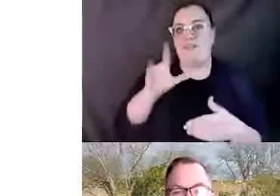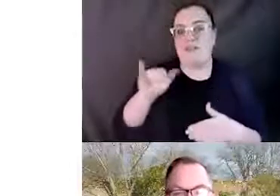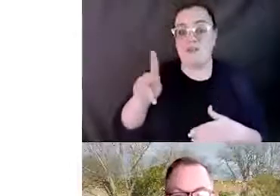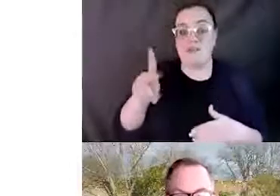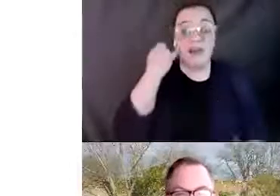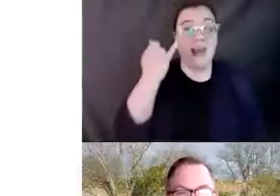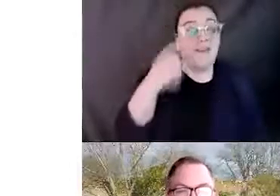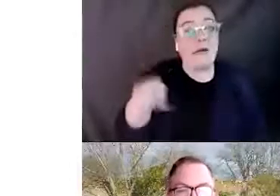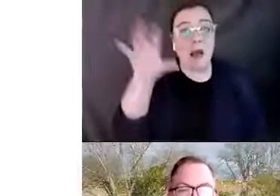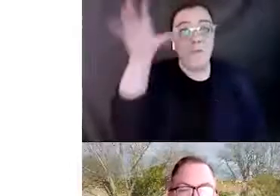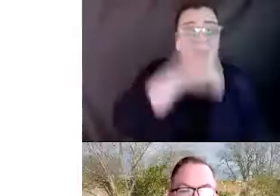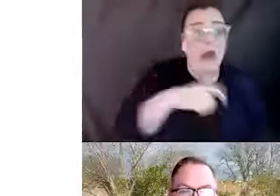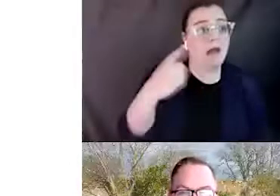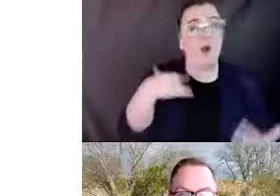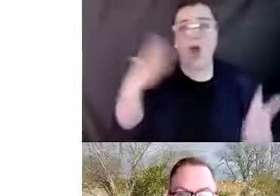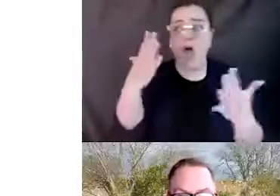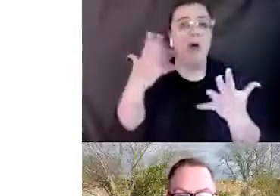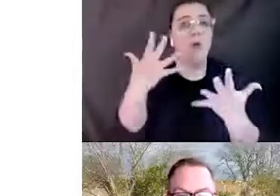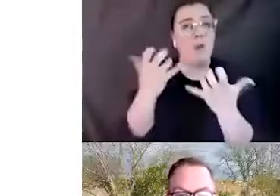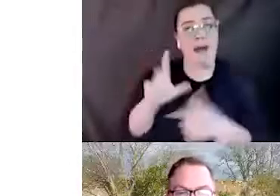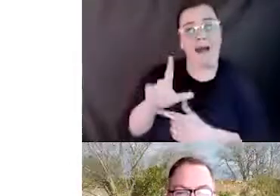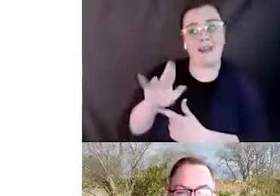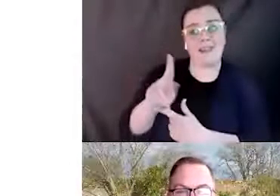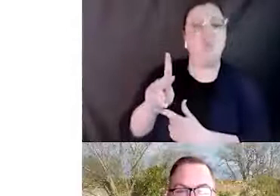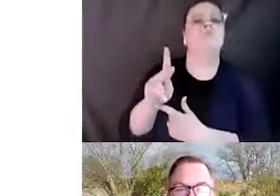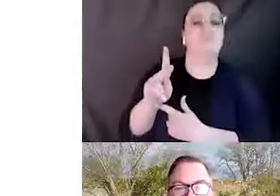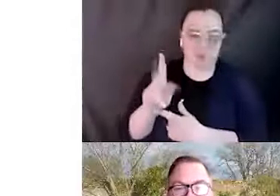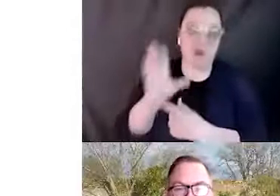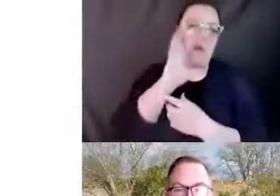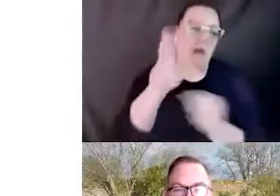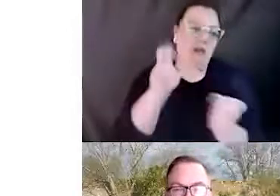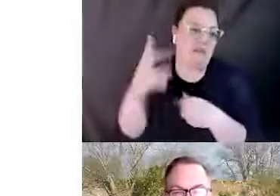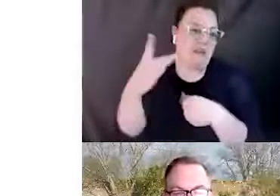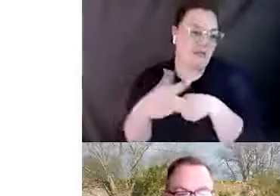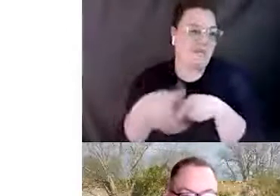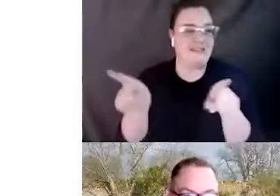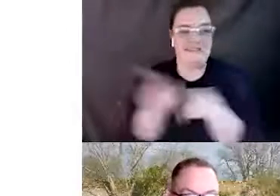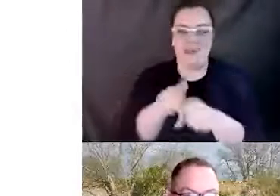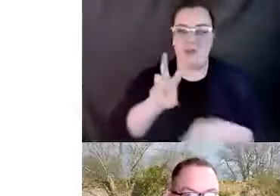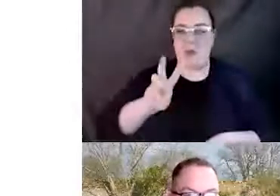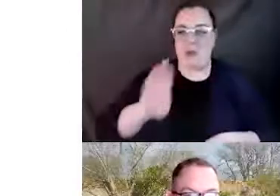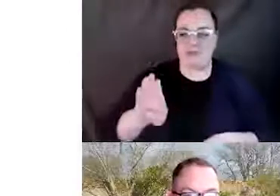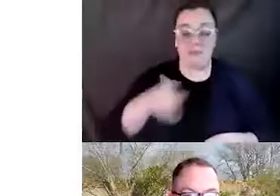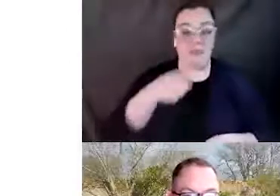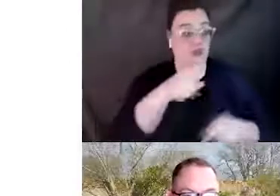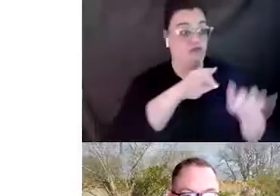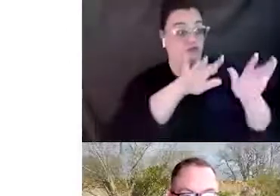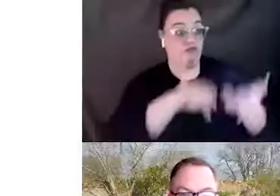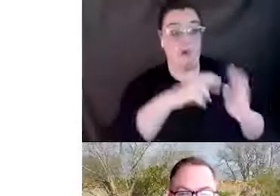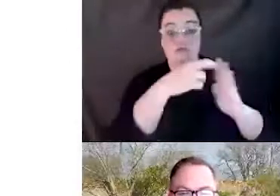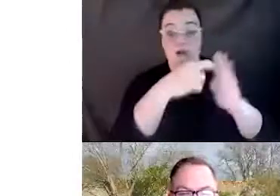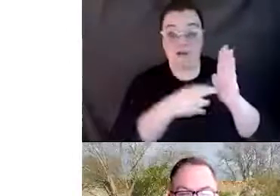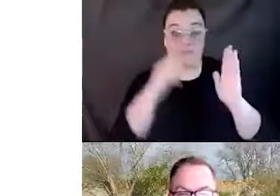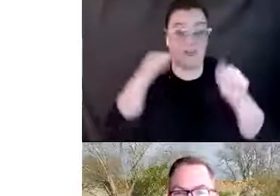off every link, they will be available on the same web page where you registered by next